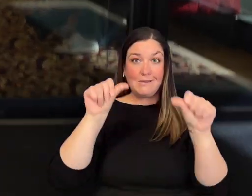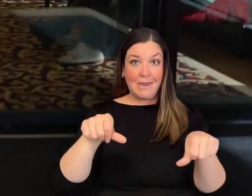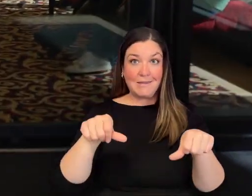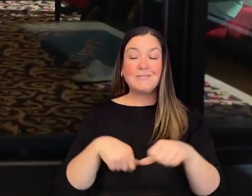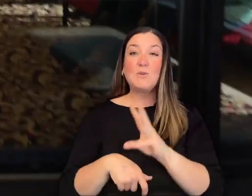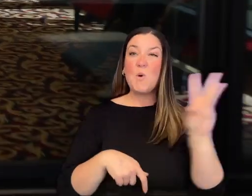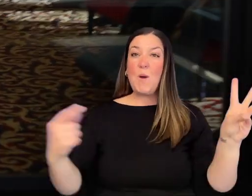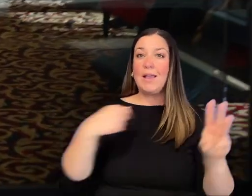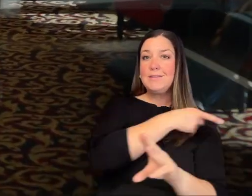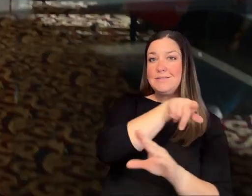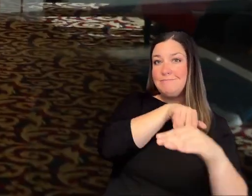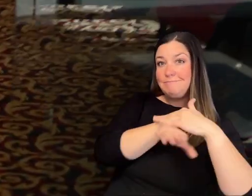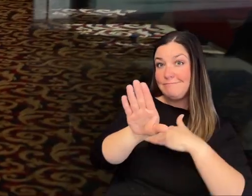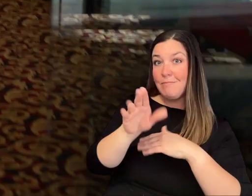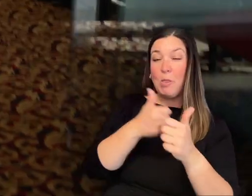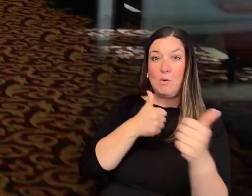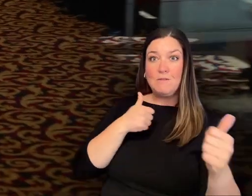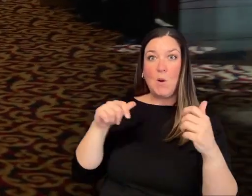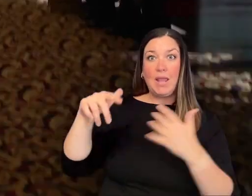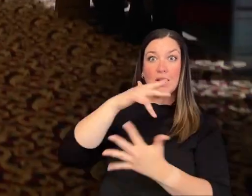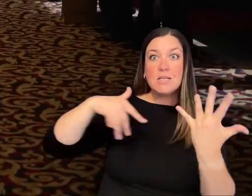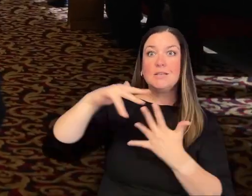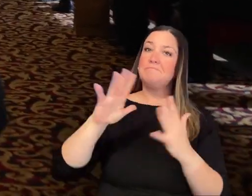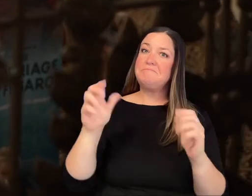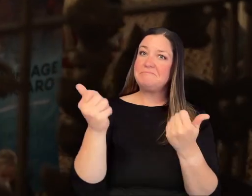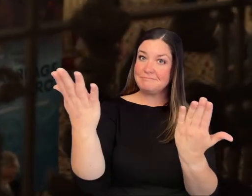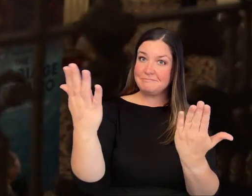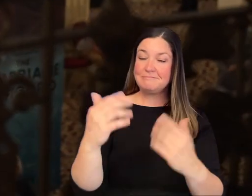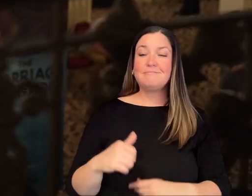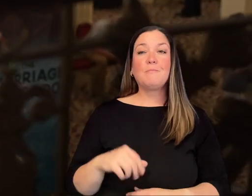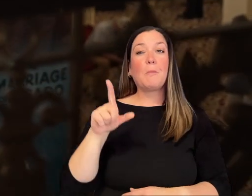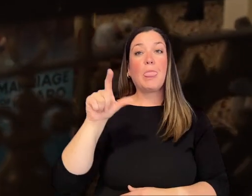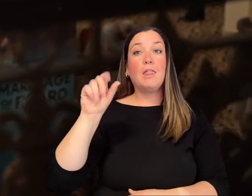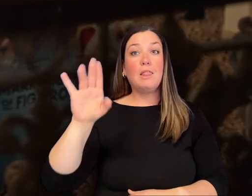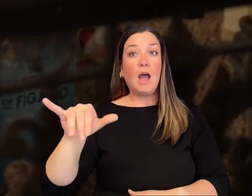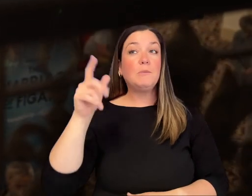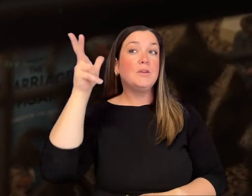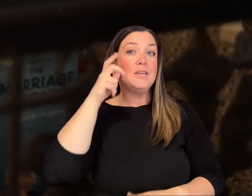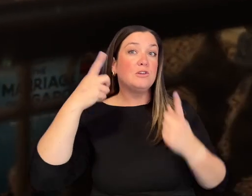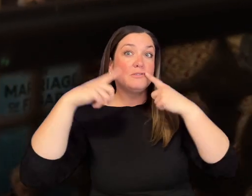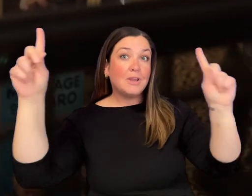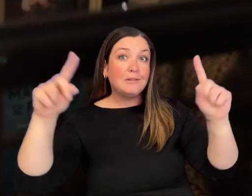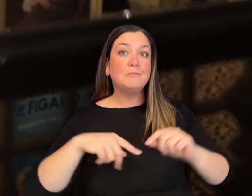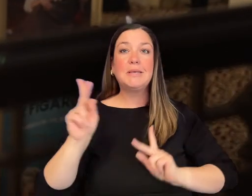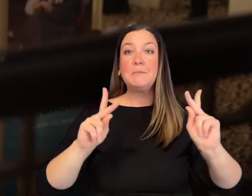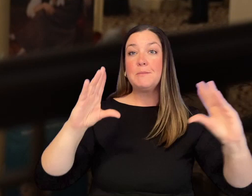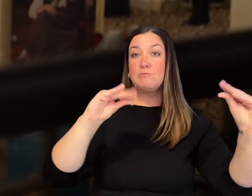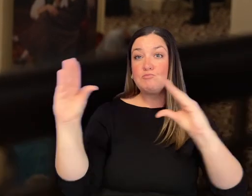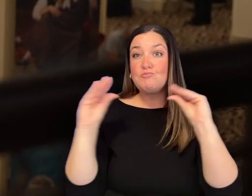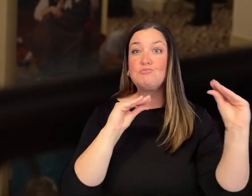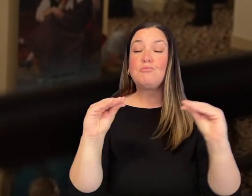west side to avoid tight crowds is suggested. In the lobby, you will hear announcements, light lobby music, and